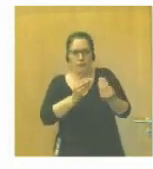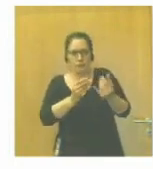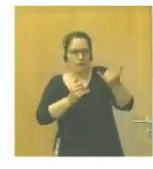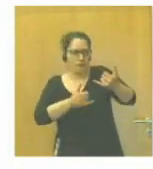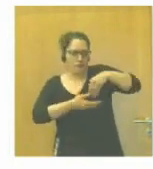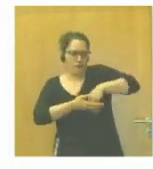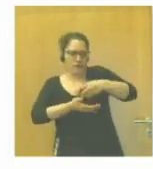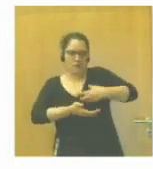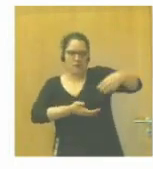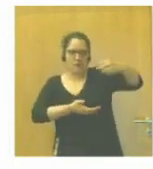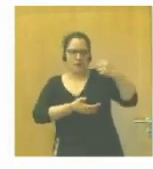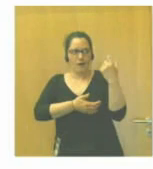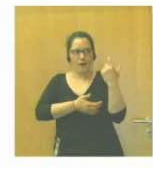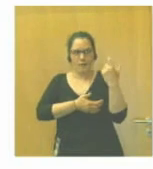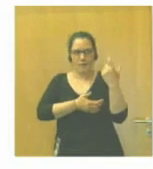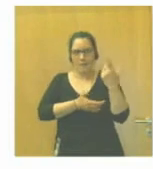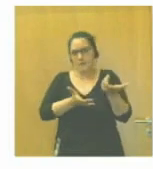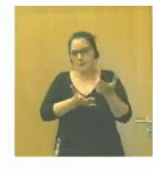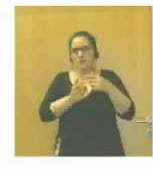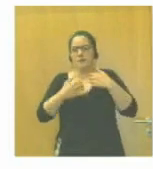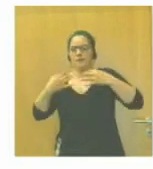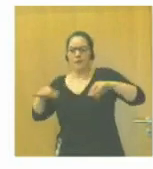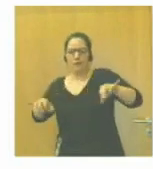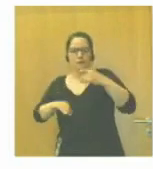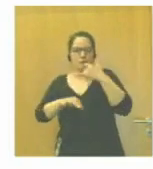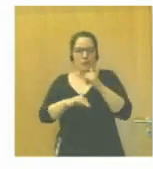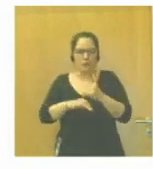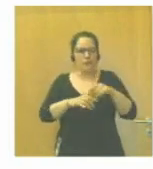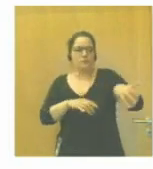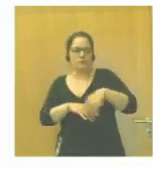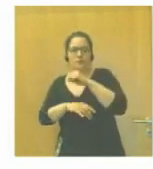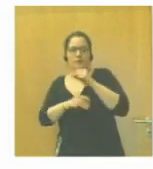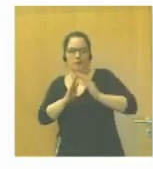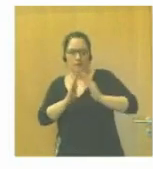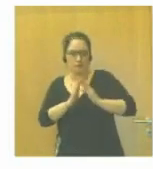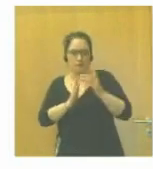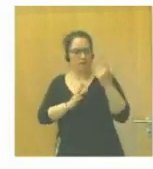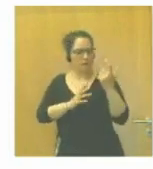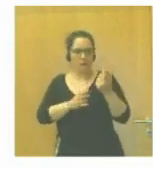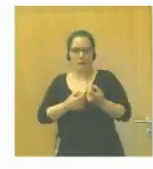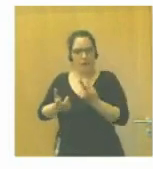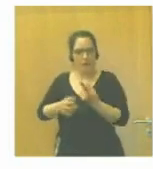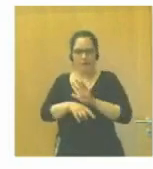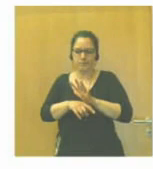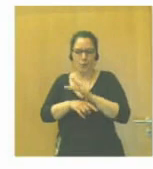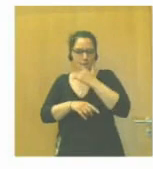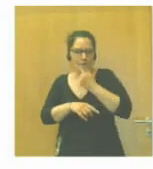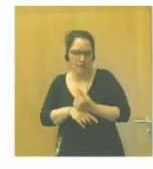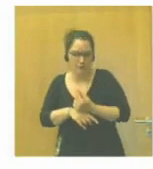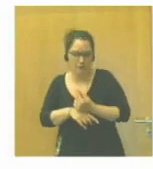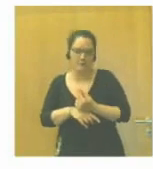having access to a gun is incredibly lethal, they reduced suicide by 40% in that country.